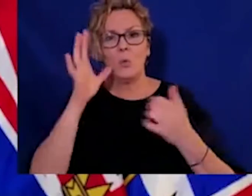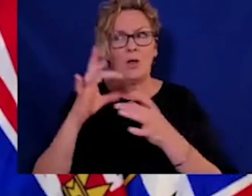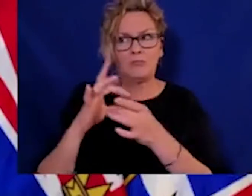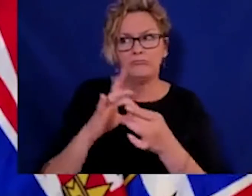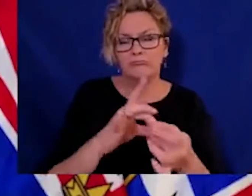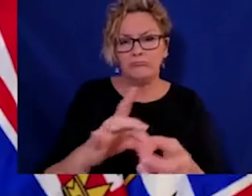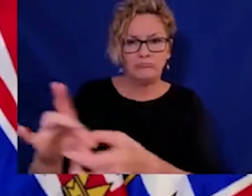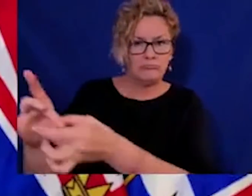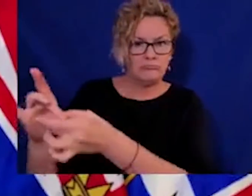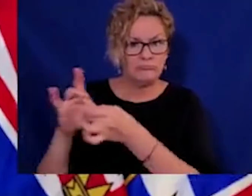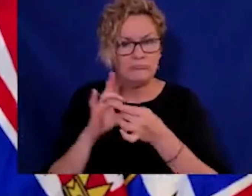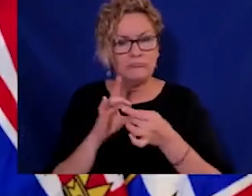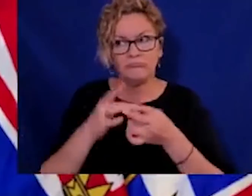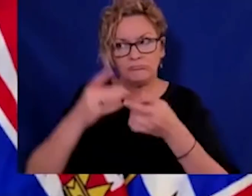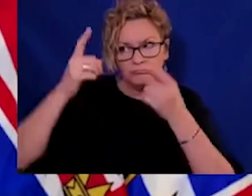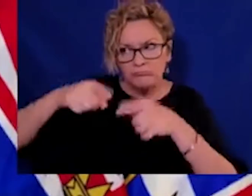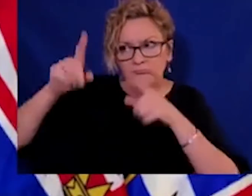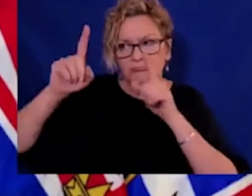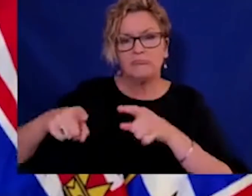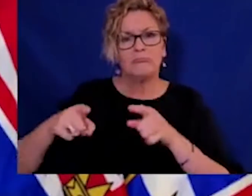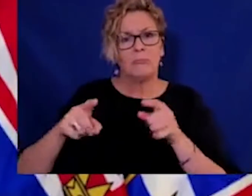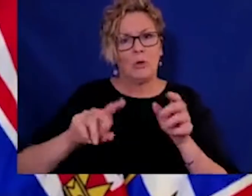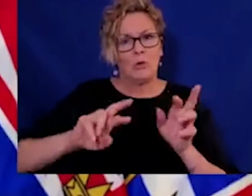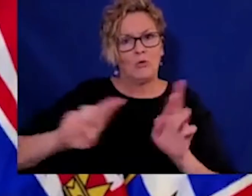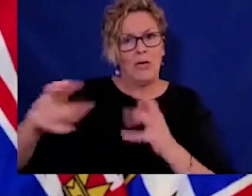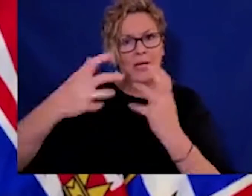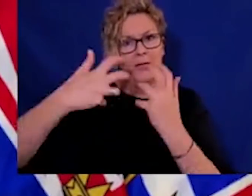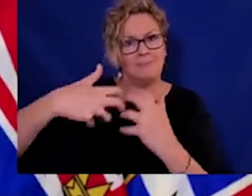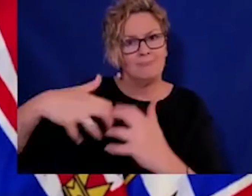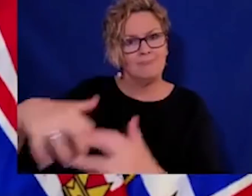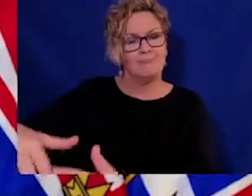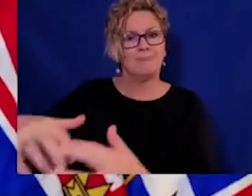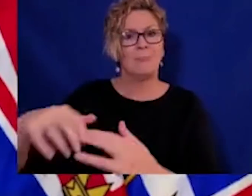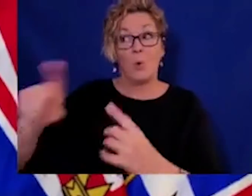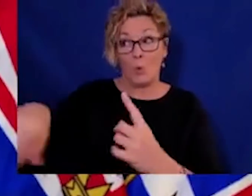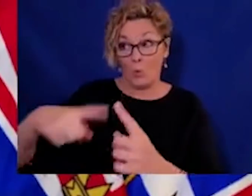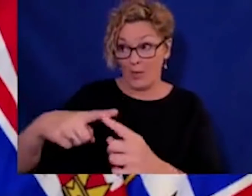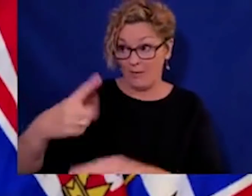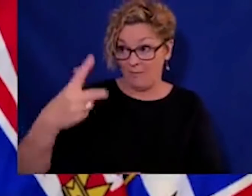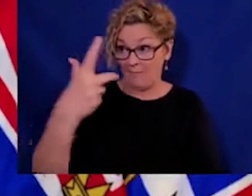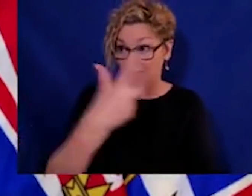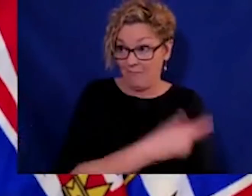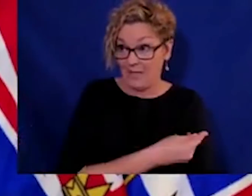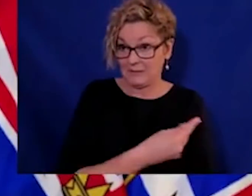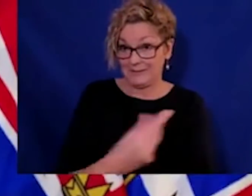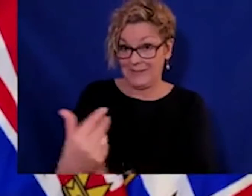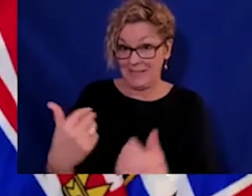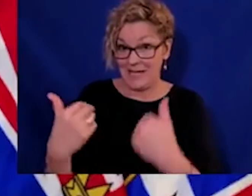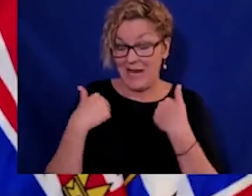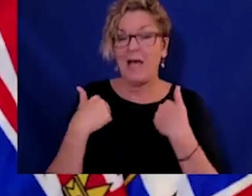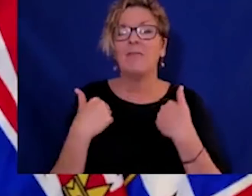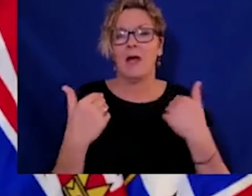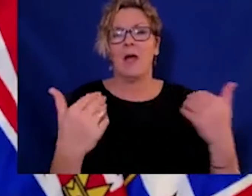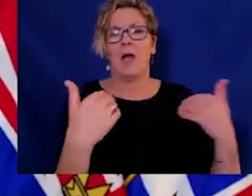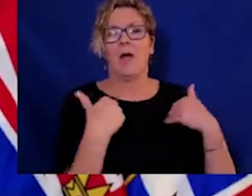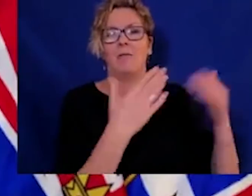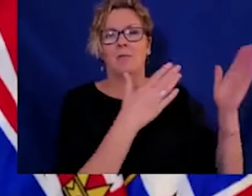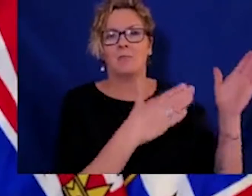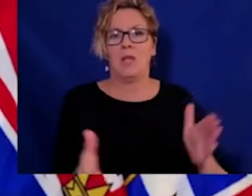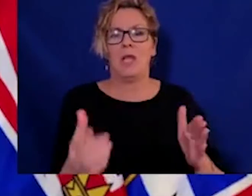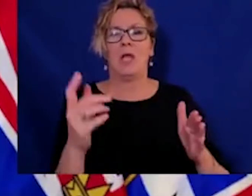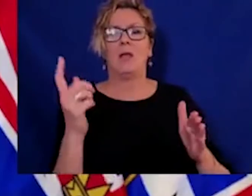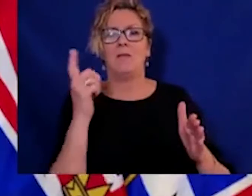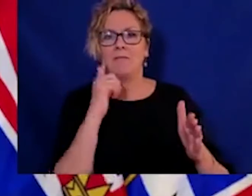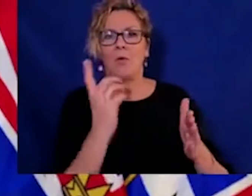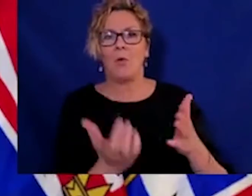good work that has gone on so far and make sure that we are ready and able to deliver vaccines as soon as they're available